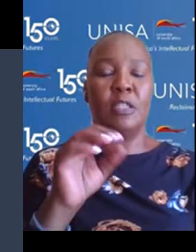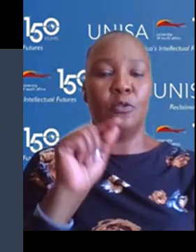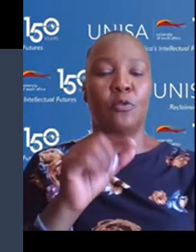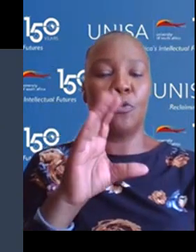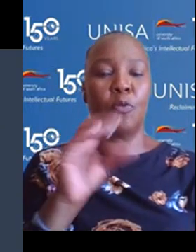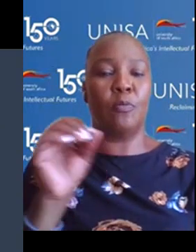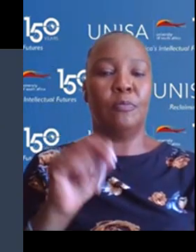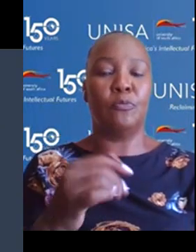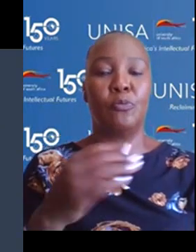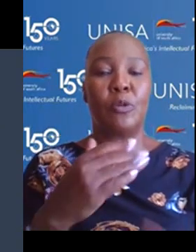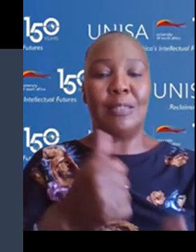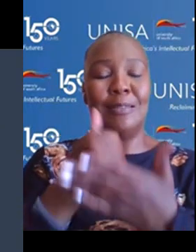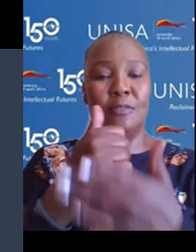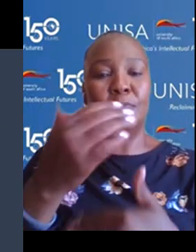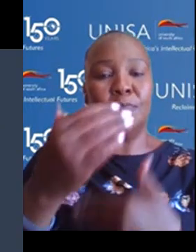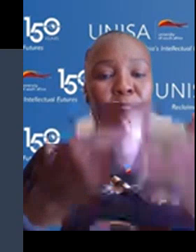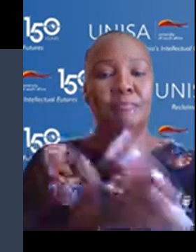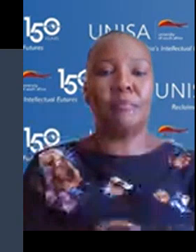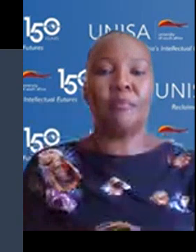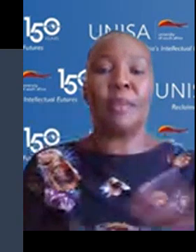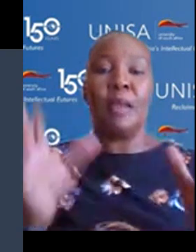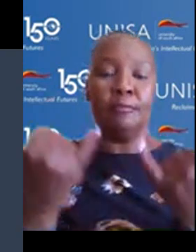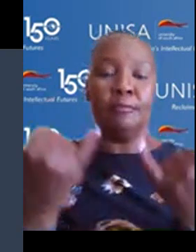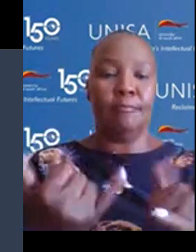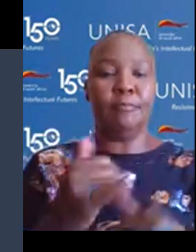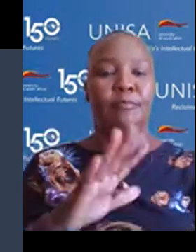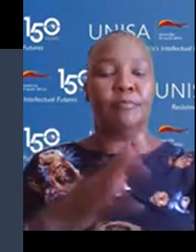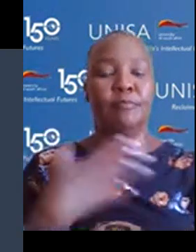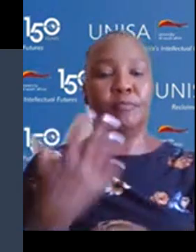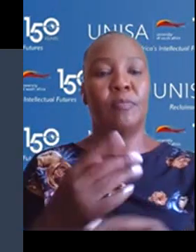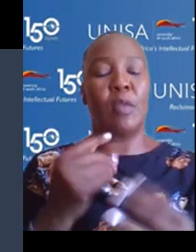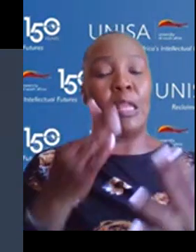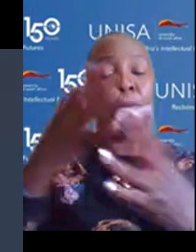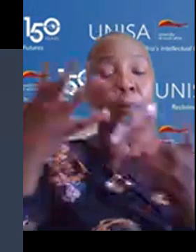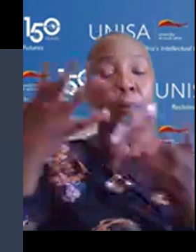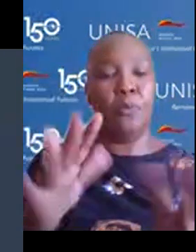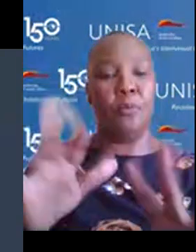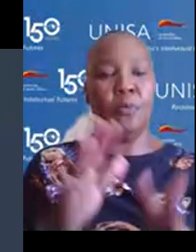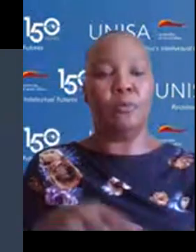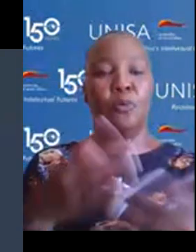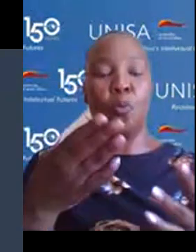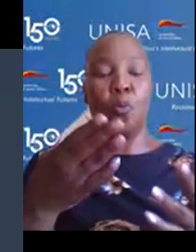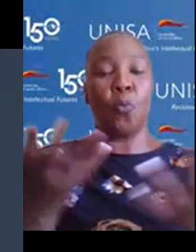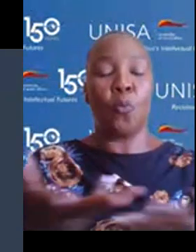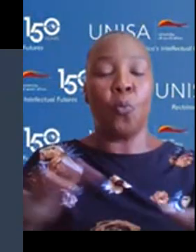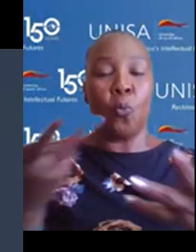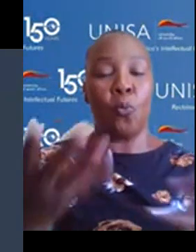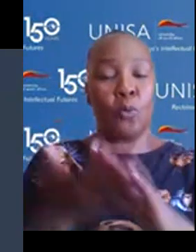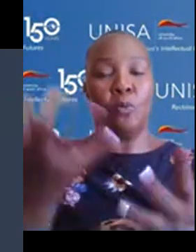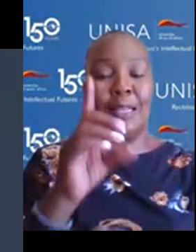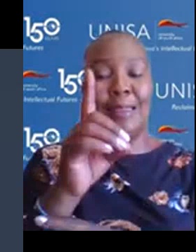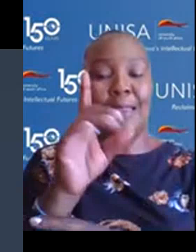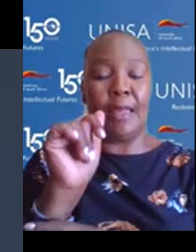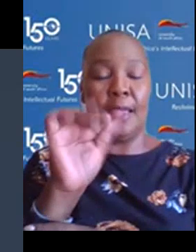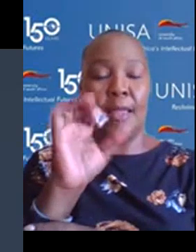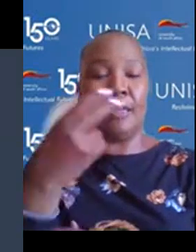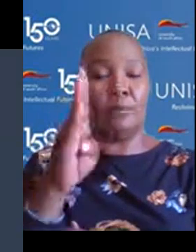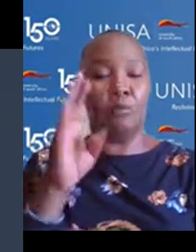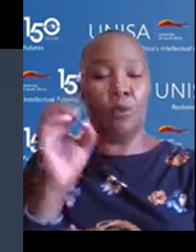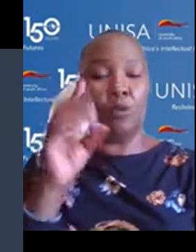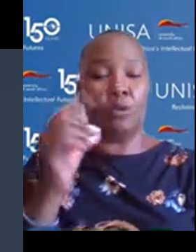shortly. Now, I just also want to indicate to you, once you logged in, you will go to your dashboard and you can get